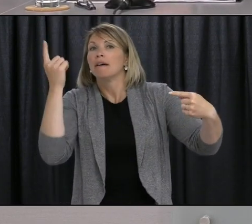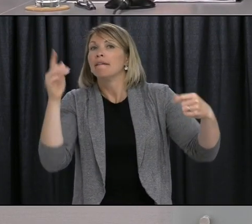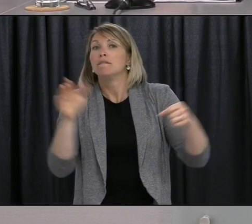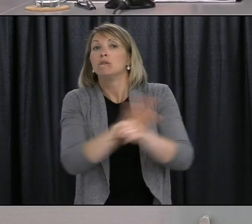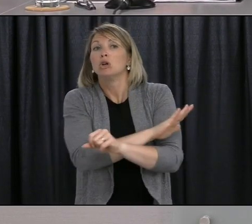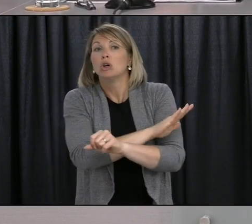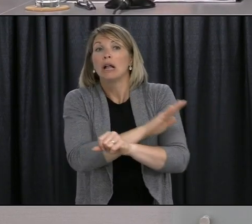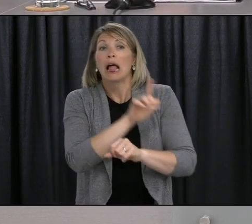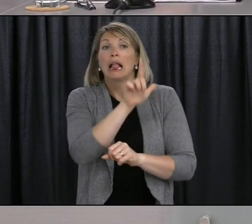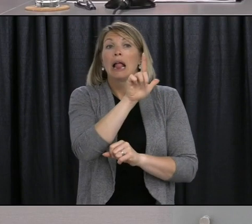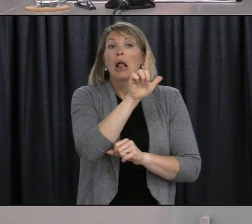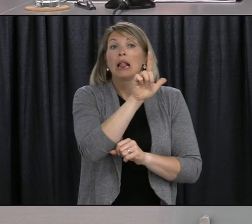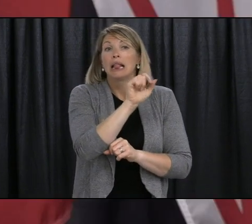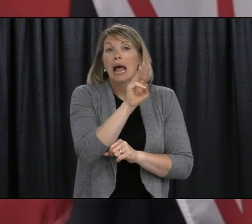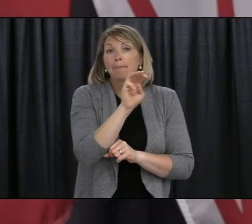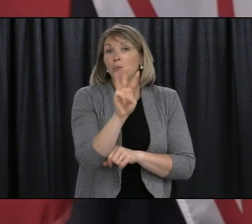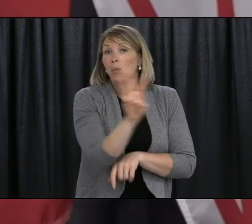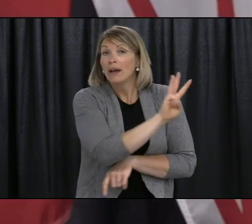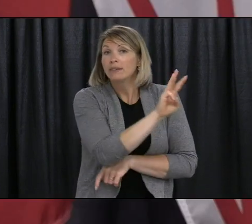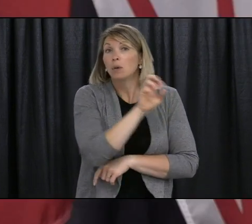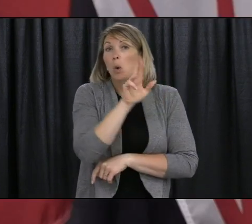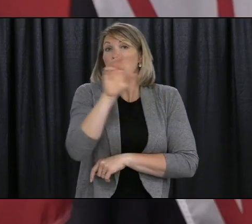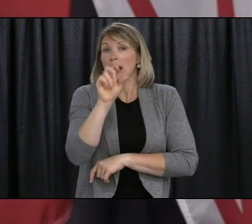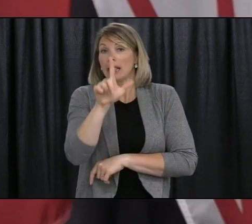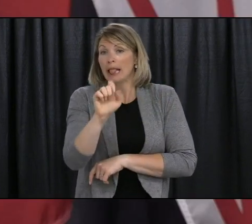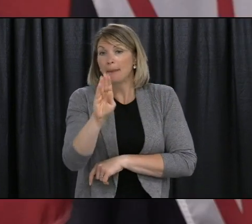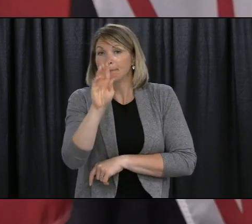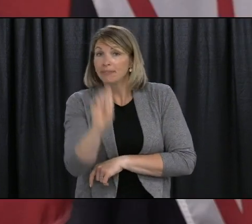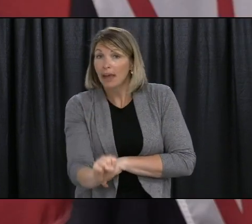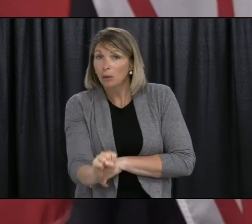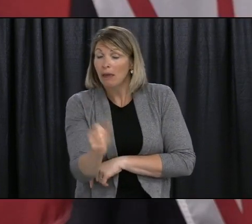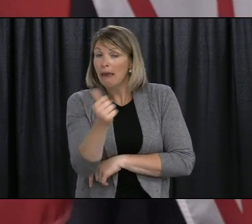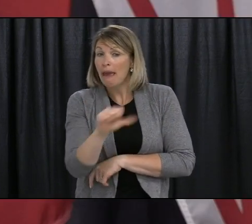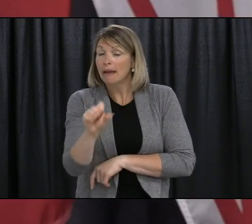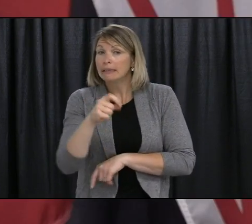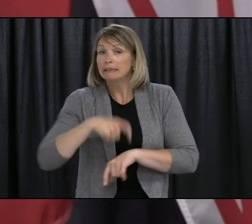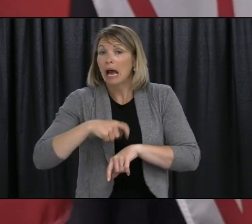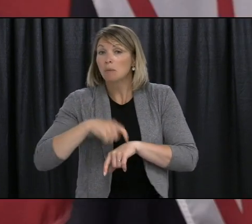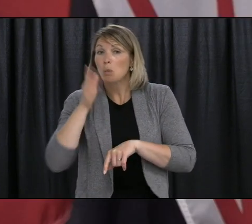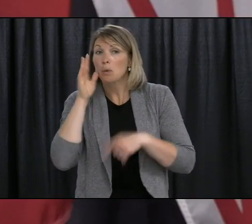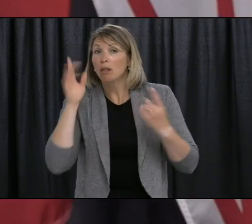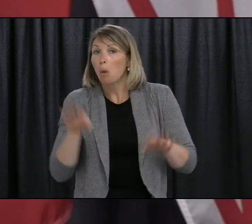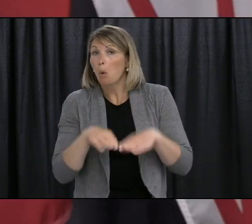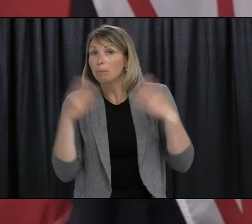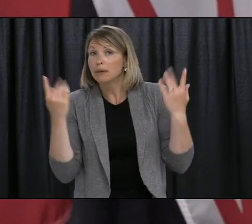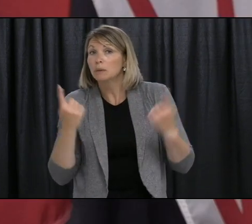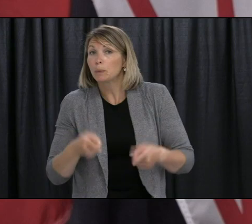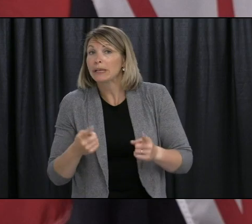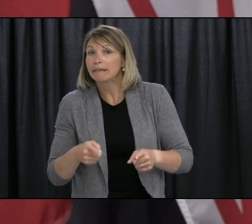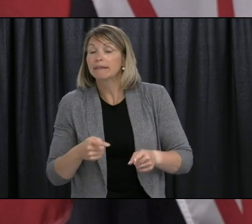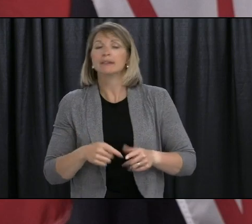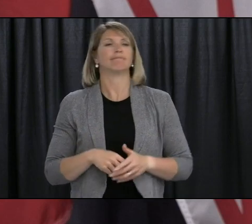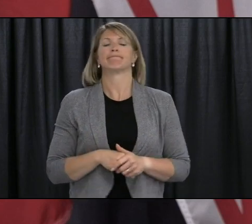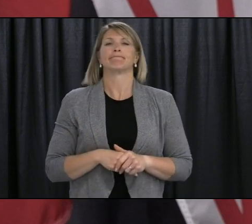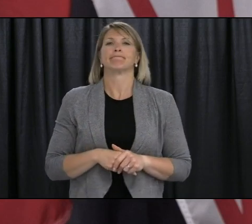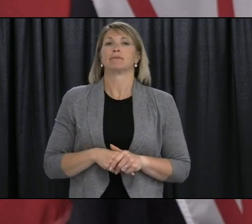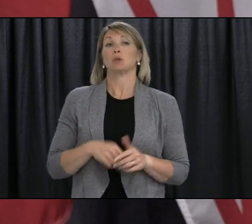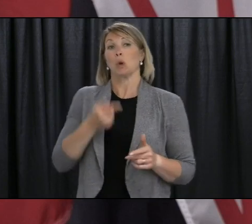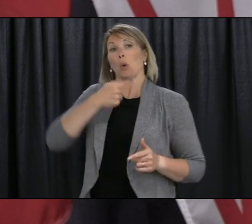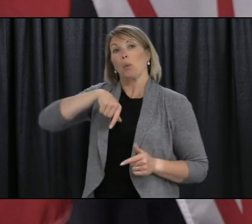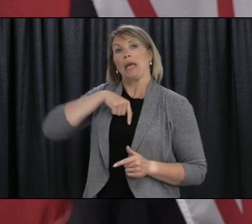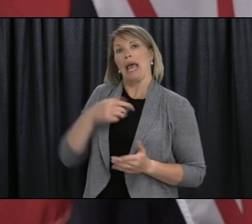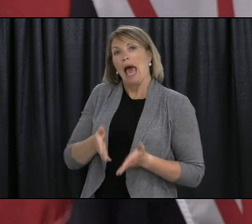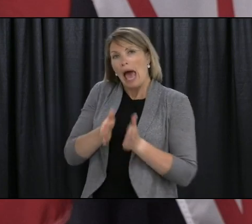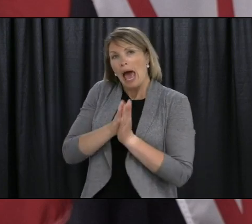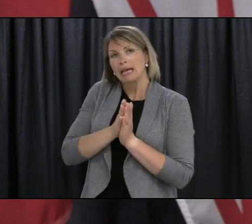it be in Lab West or in Lab South? Well, the changes, I haven't seen what the proposal would look like. This will come in from the leaders. That's what we asked them to